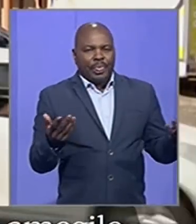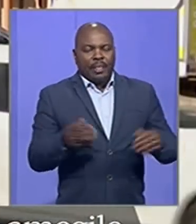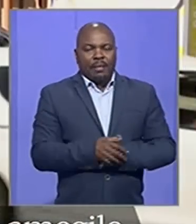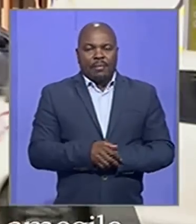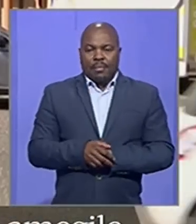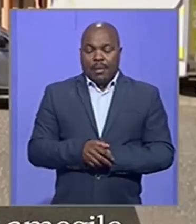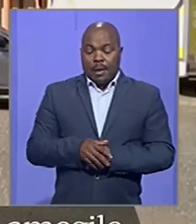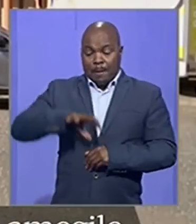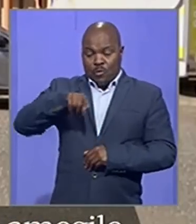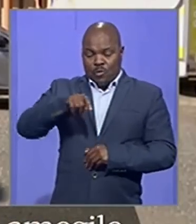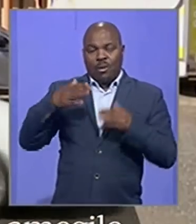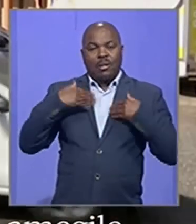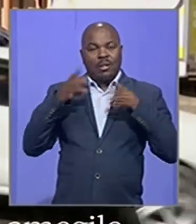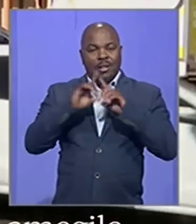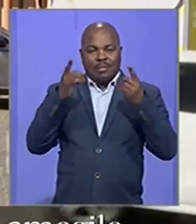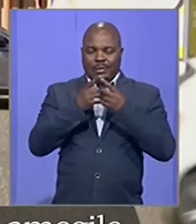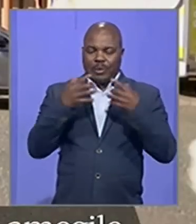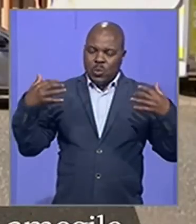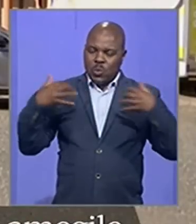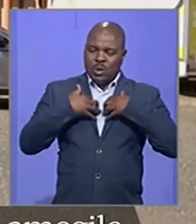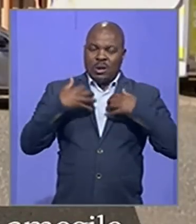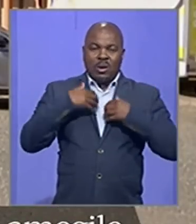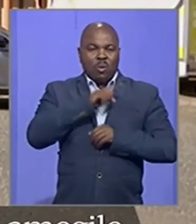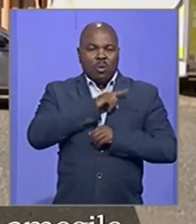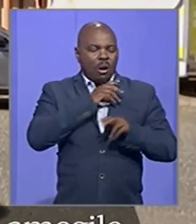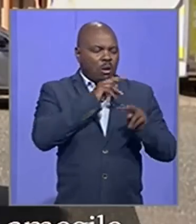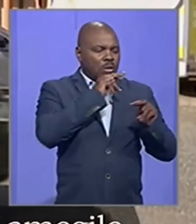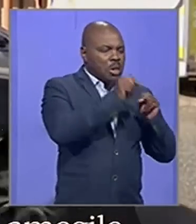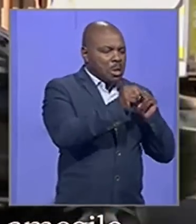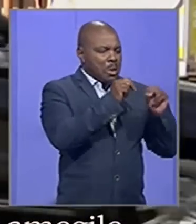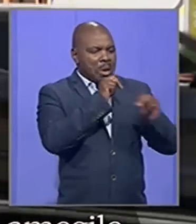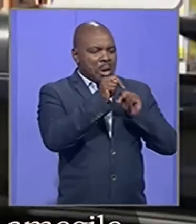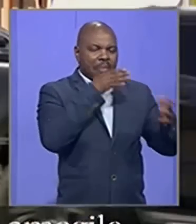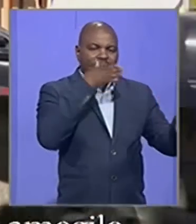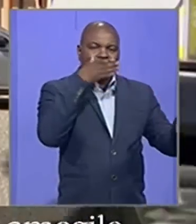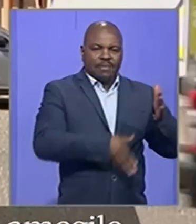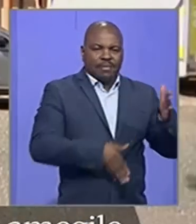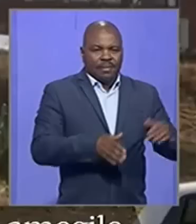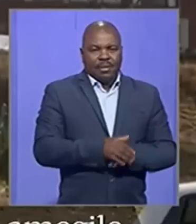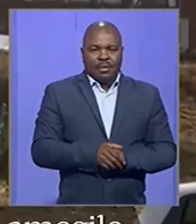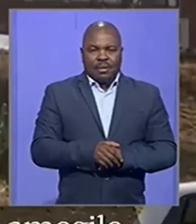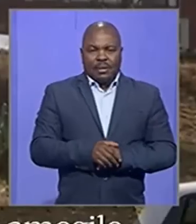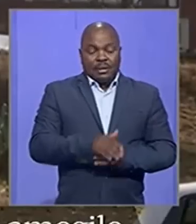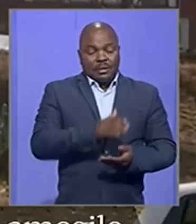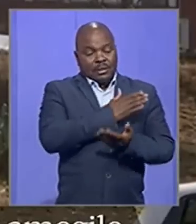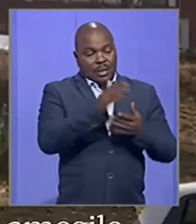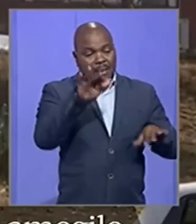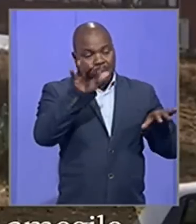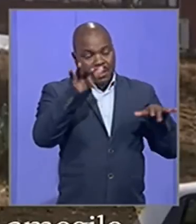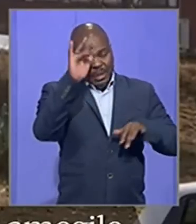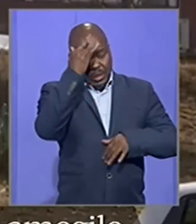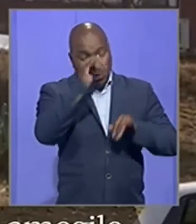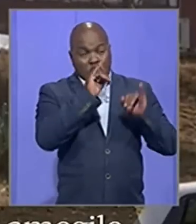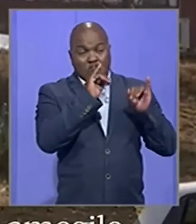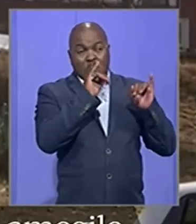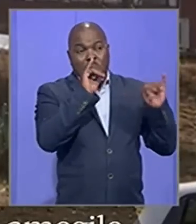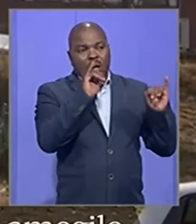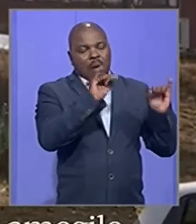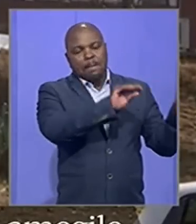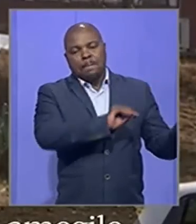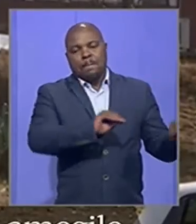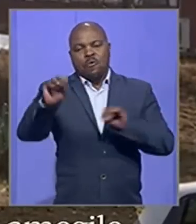ka profenseng e nyamišitšwe ke go phutlama ga ditherišano. Go sa le bjalo, balwetši bao ba lego seemong sa go tlhobaetša ba gare ba